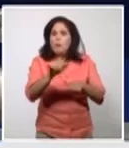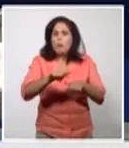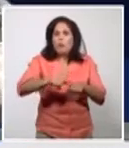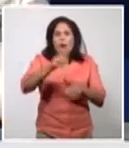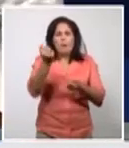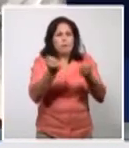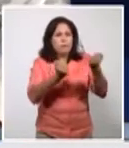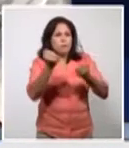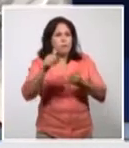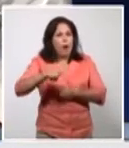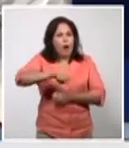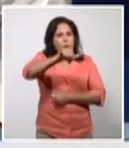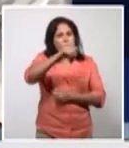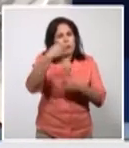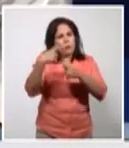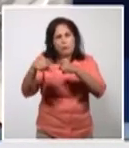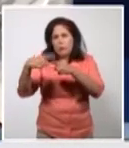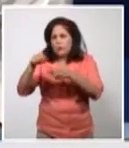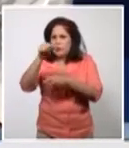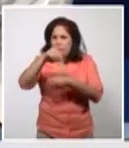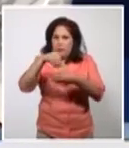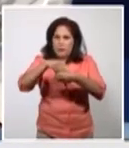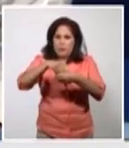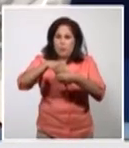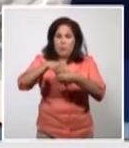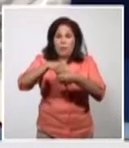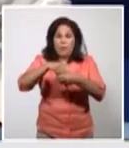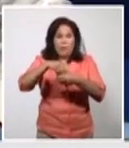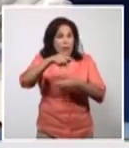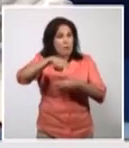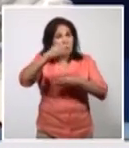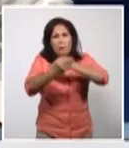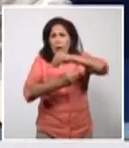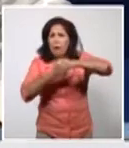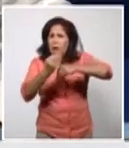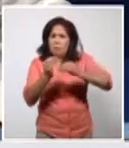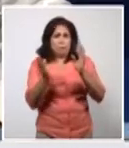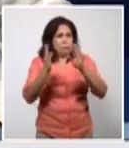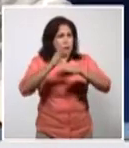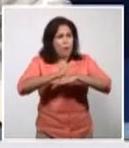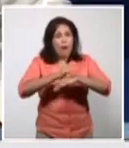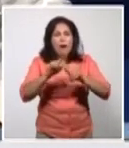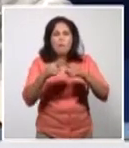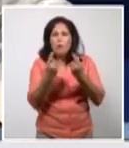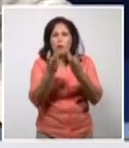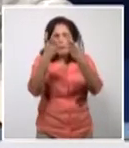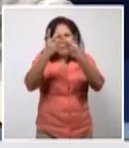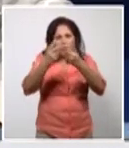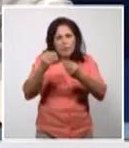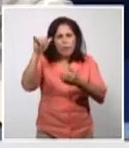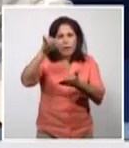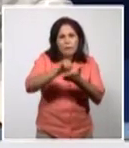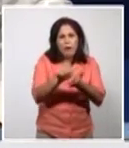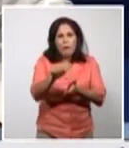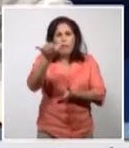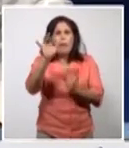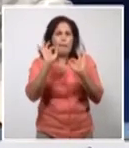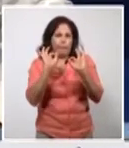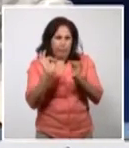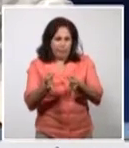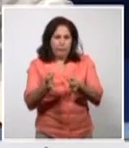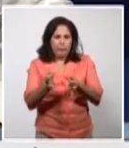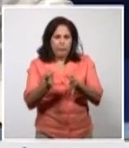members. And with this, there are no changes in the figures of visitors we have in the